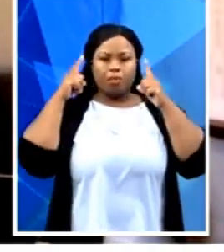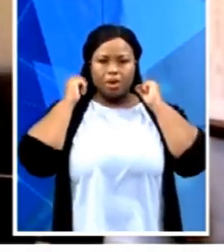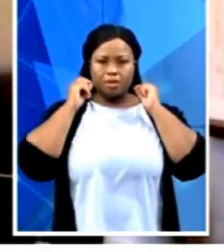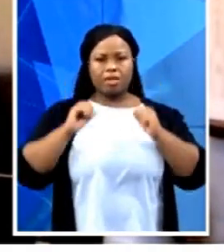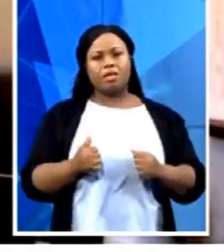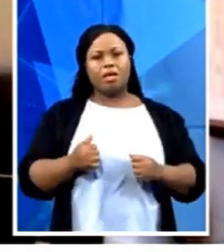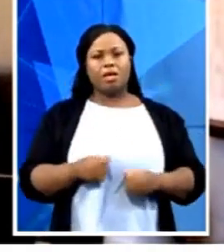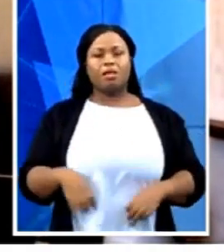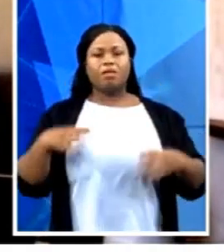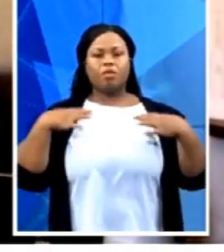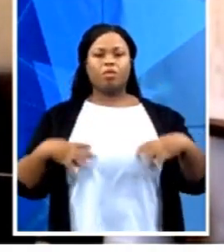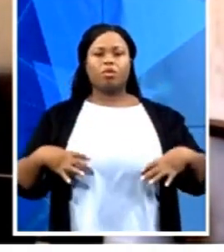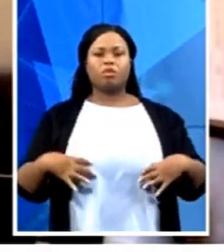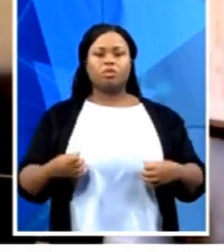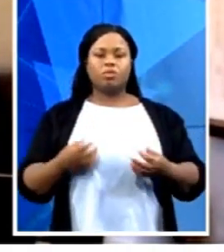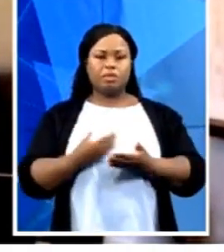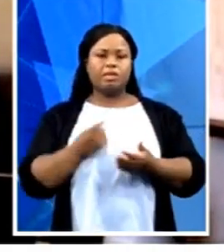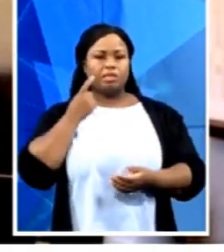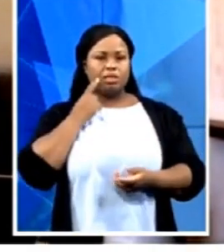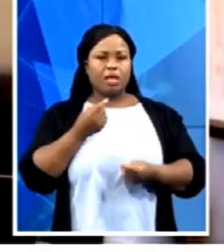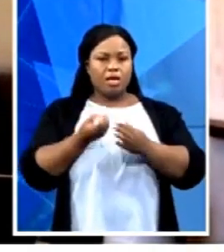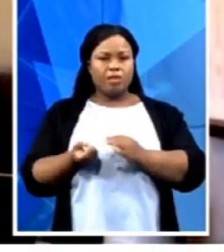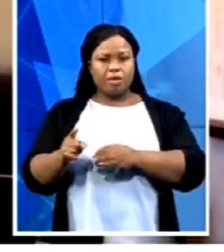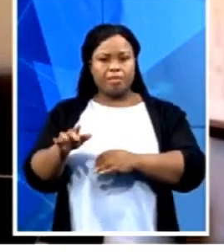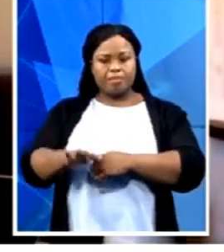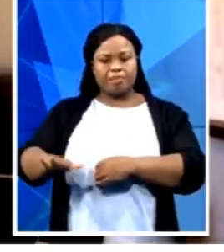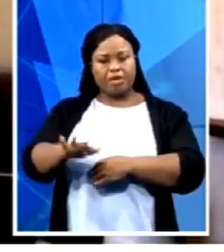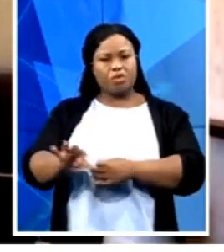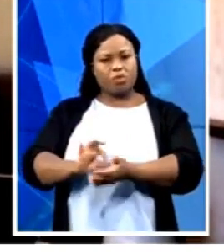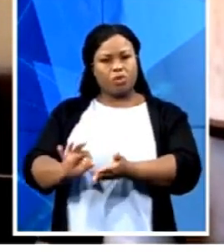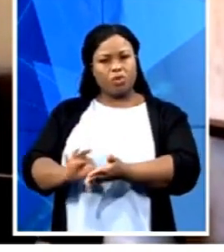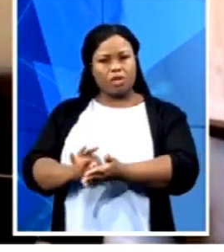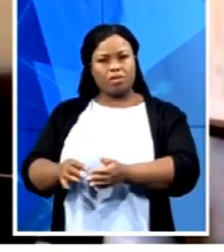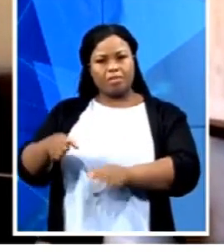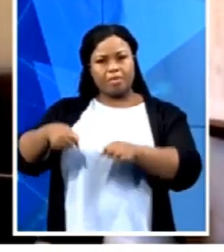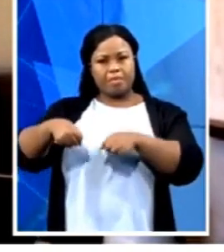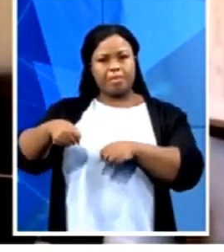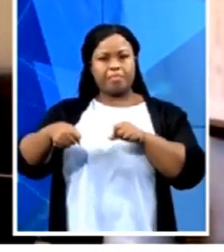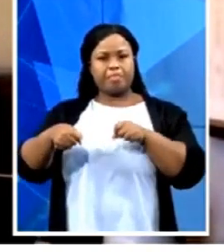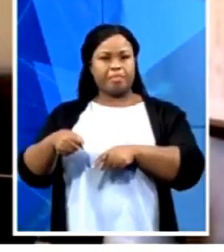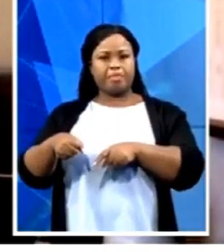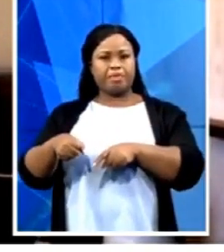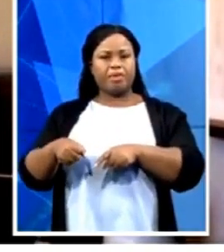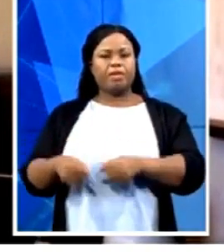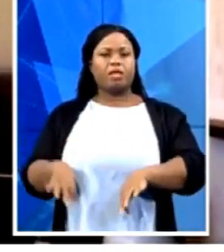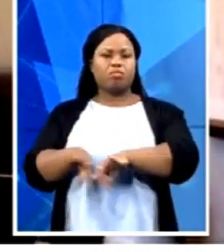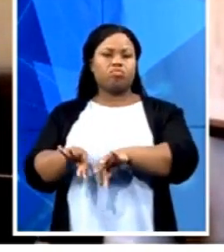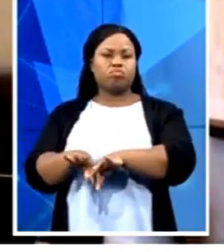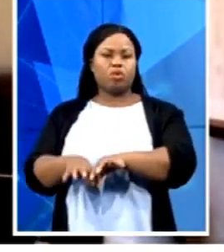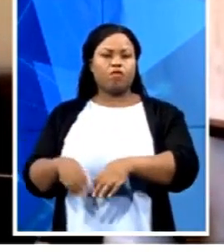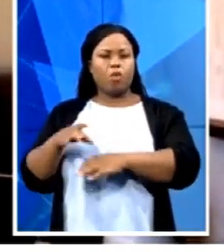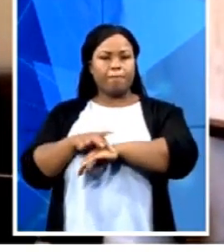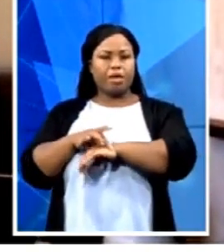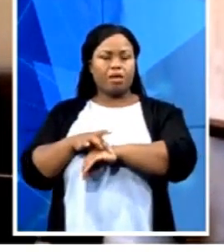into sanitation kind of bags and sterile, medical waste bags. And then the